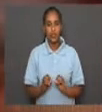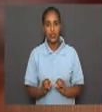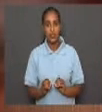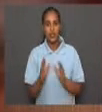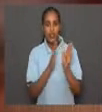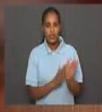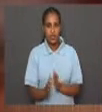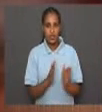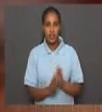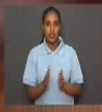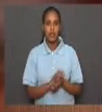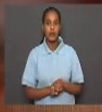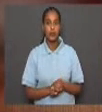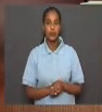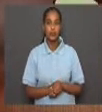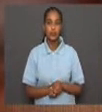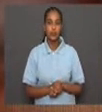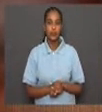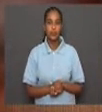Students, let's get ready.